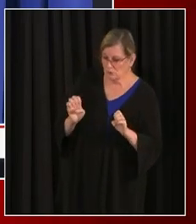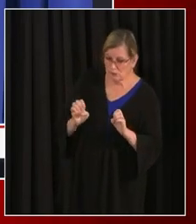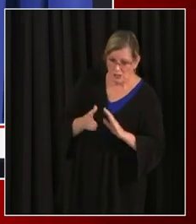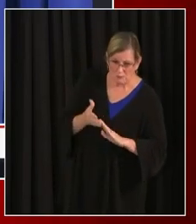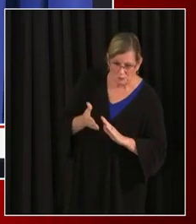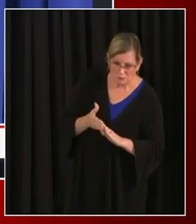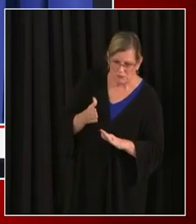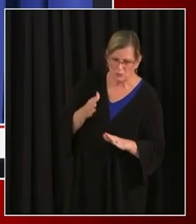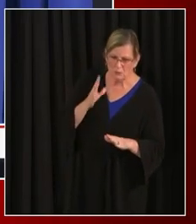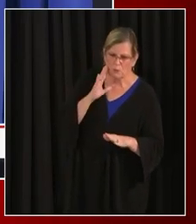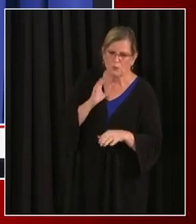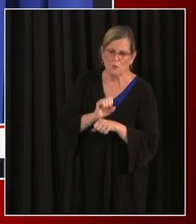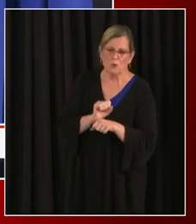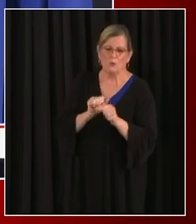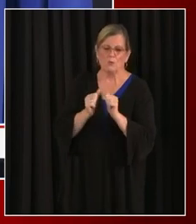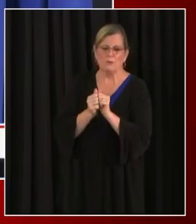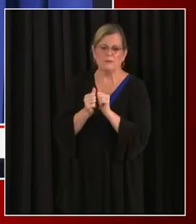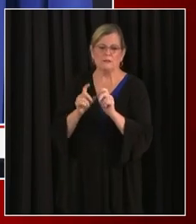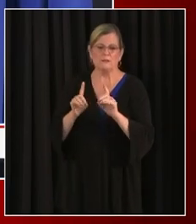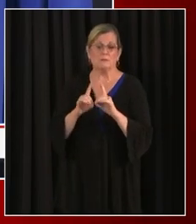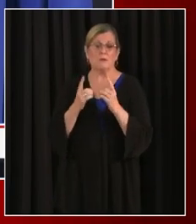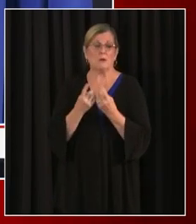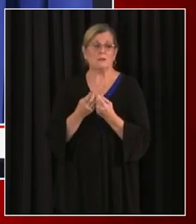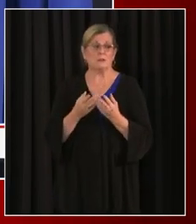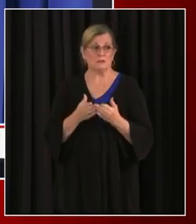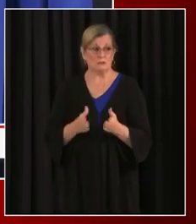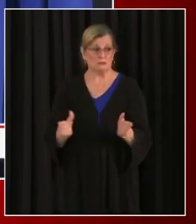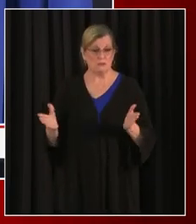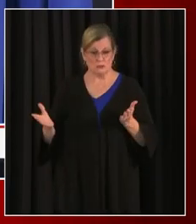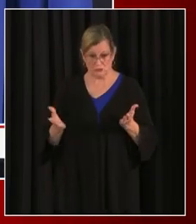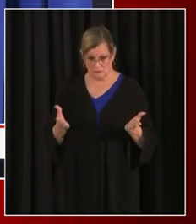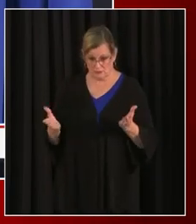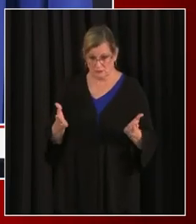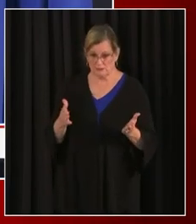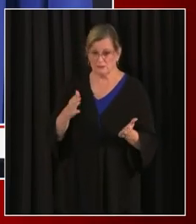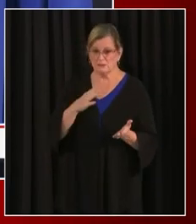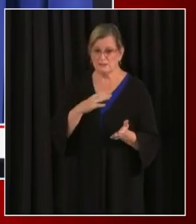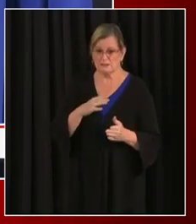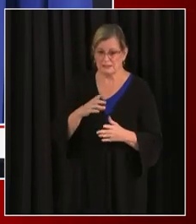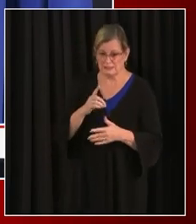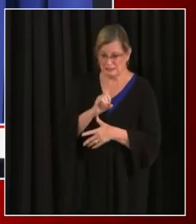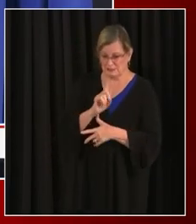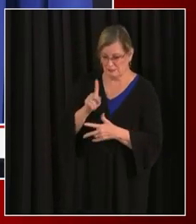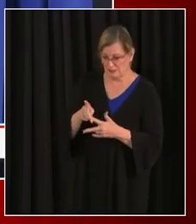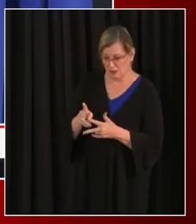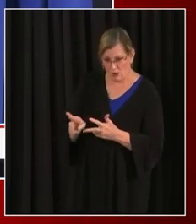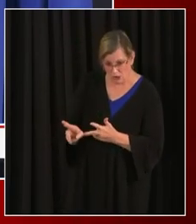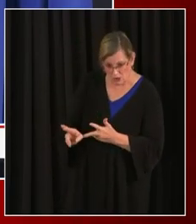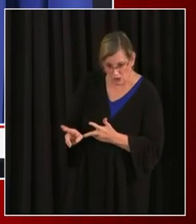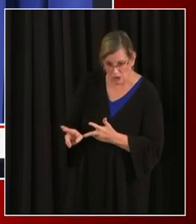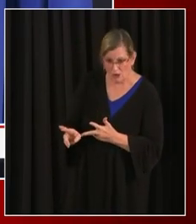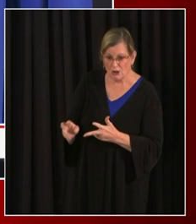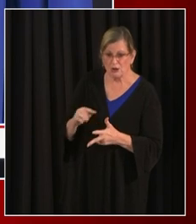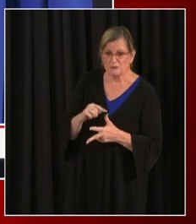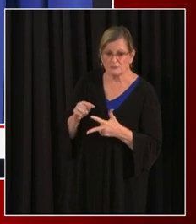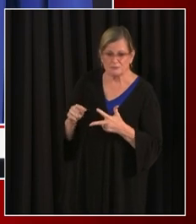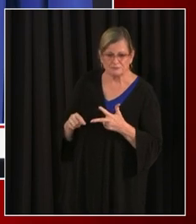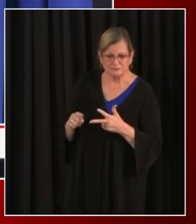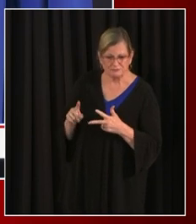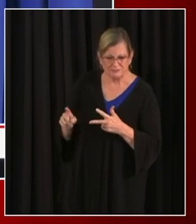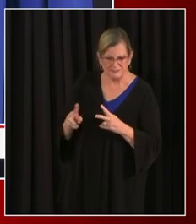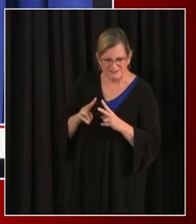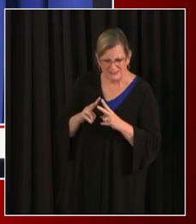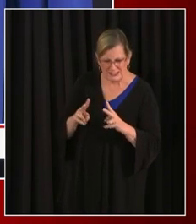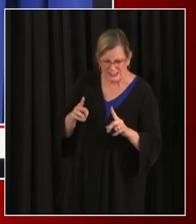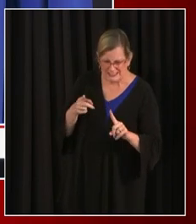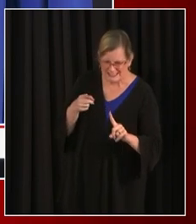General Services and the school system, as well as Parks and Recreation, to put together their very detailed cleaning plans as part of their